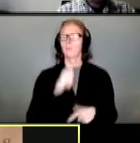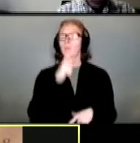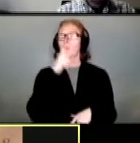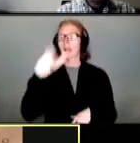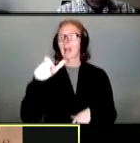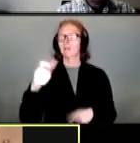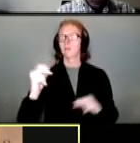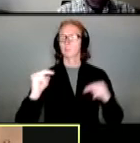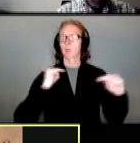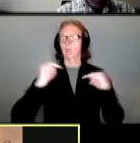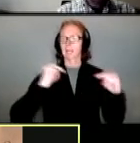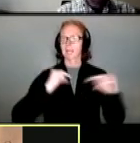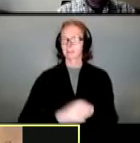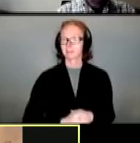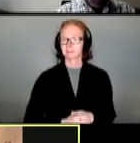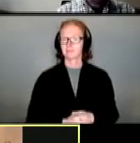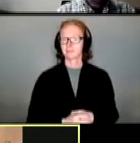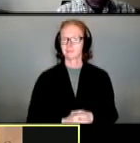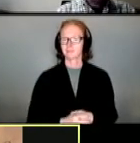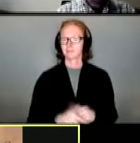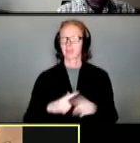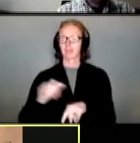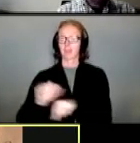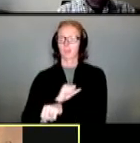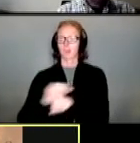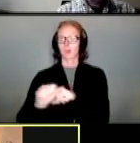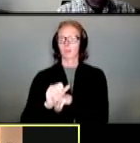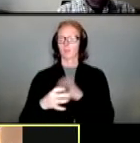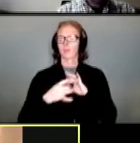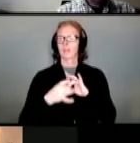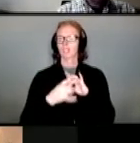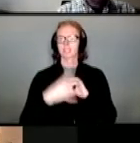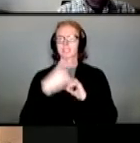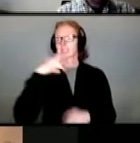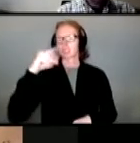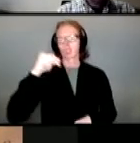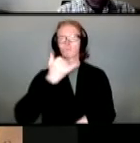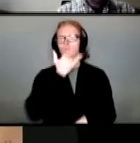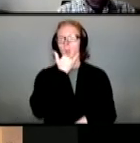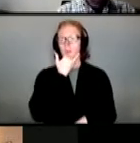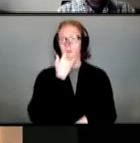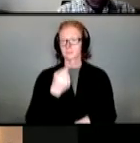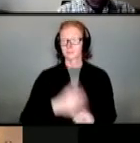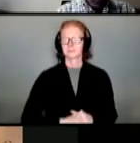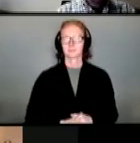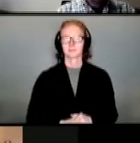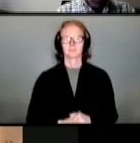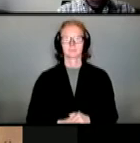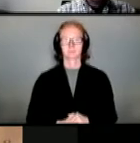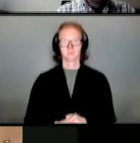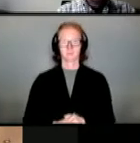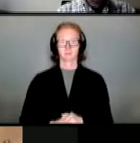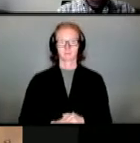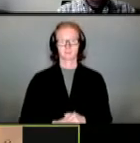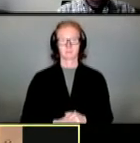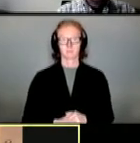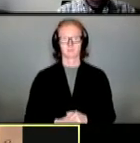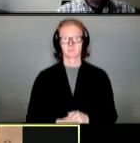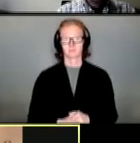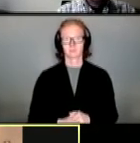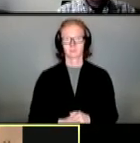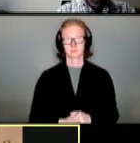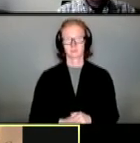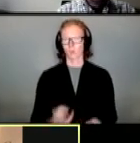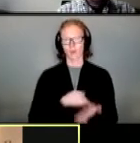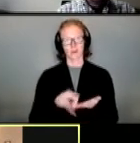it. And then we're told by the Employment Relations Board that we are wrong. Mm-hmm. And I will tell you just honestly